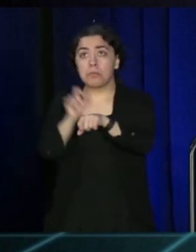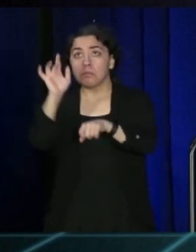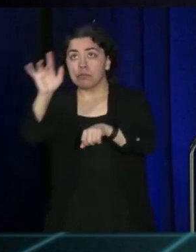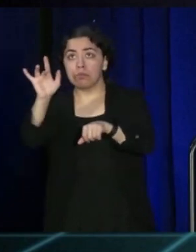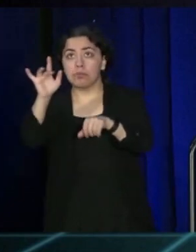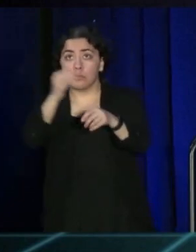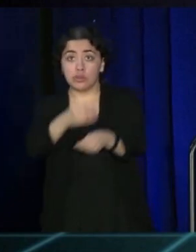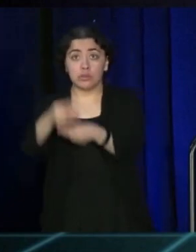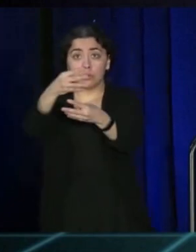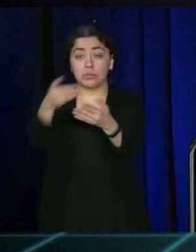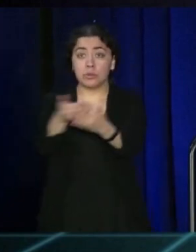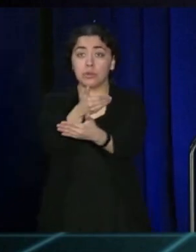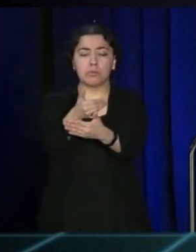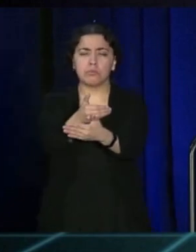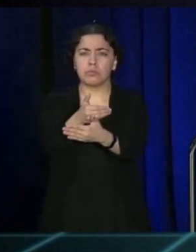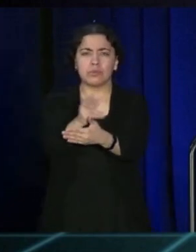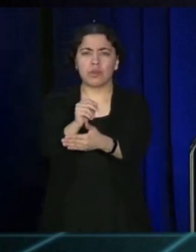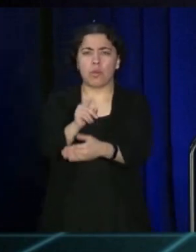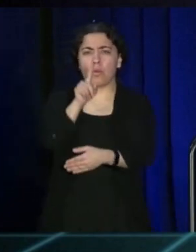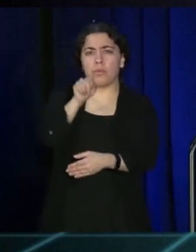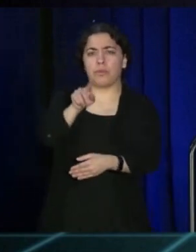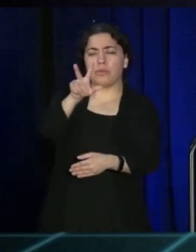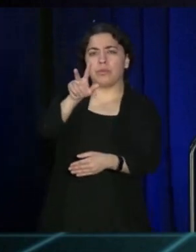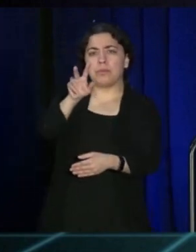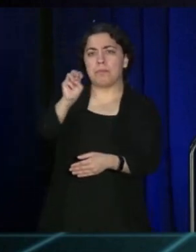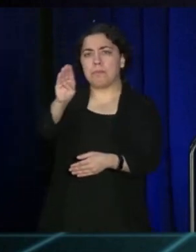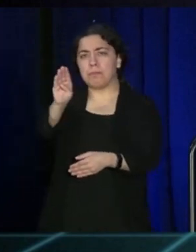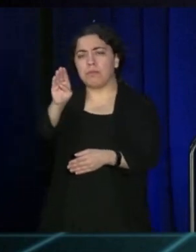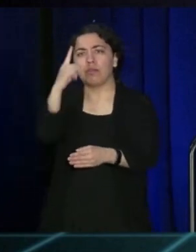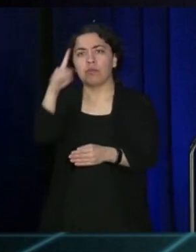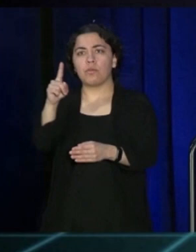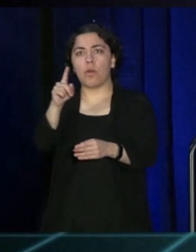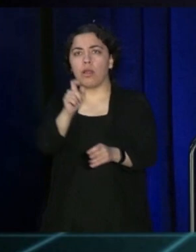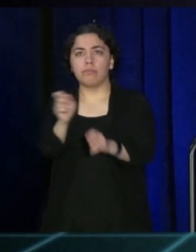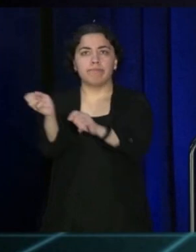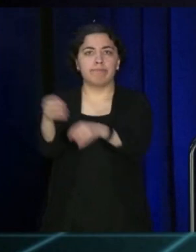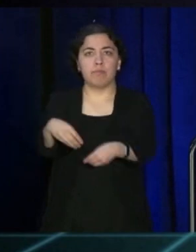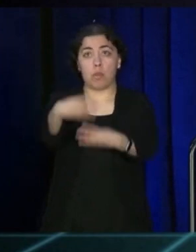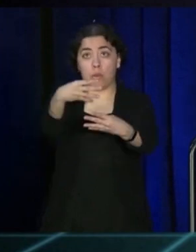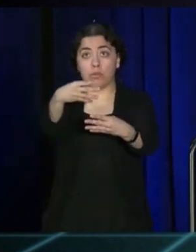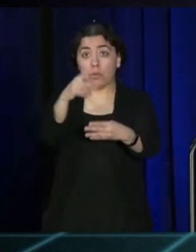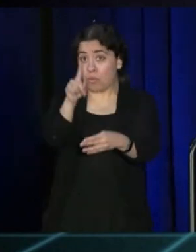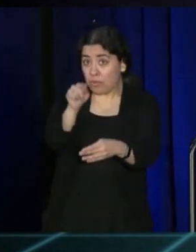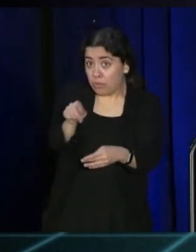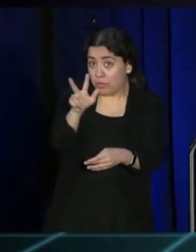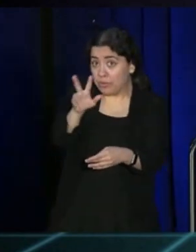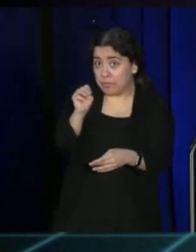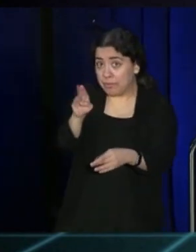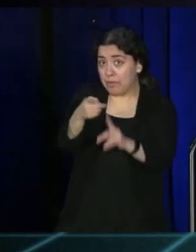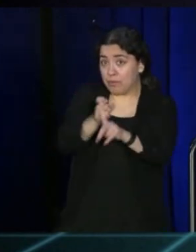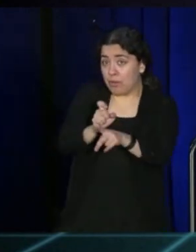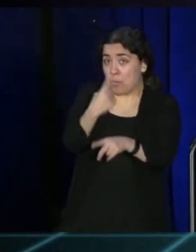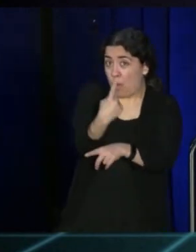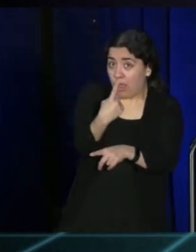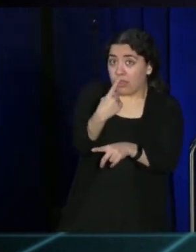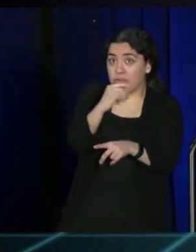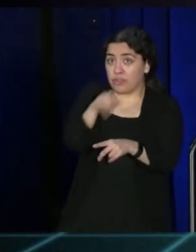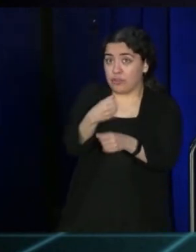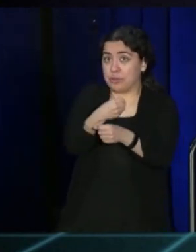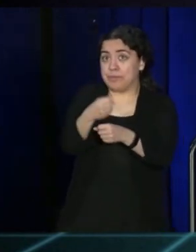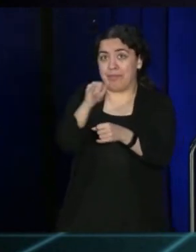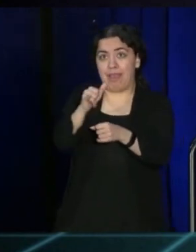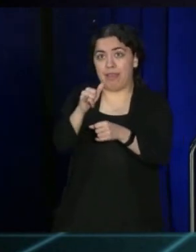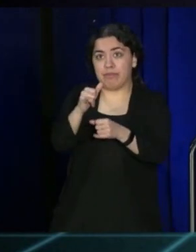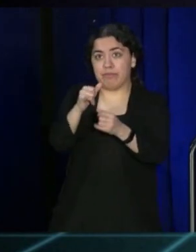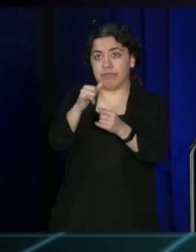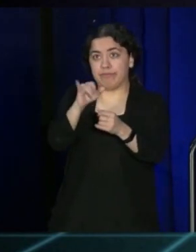1.3 megabytes just to get stuff to render. 1.3 megabytes of a single JavaScript file. There are other things that are downloading as well. And then